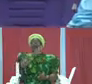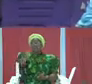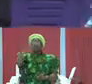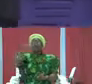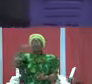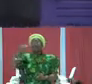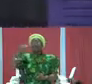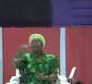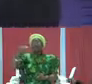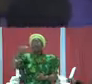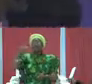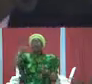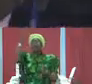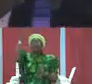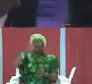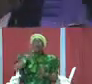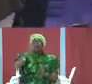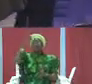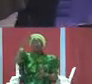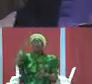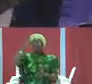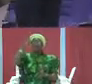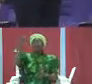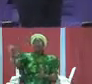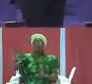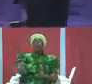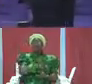You are. You are.